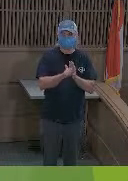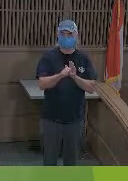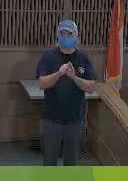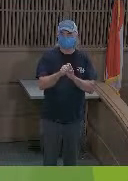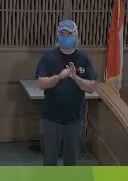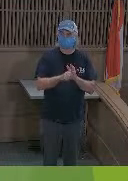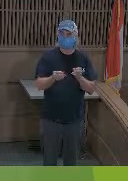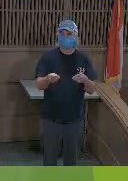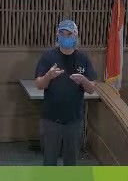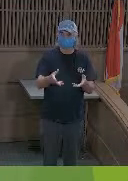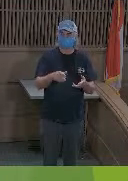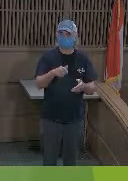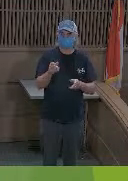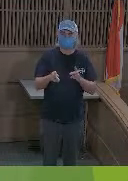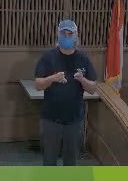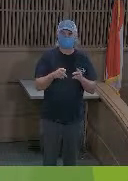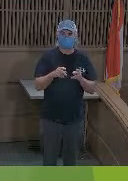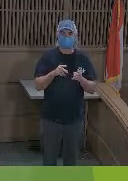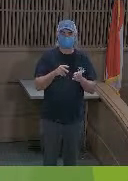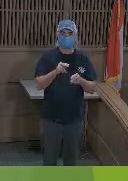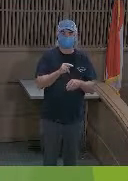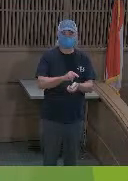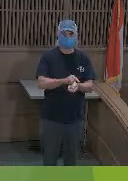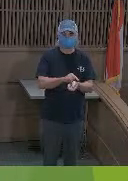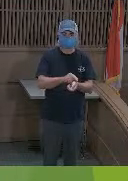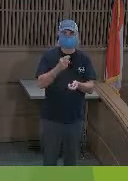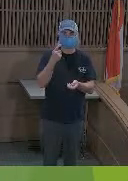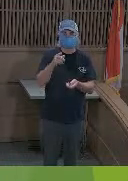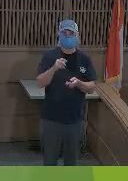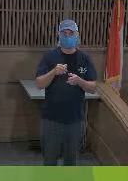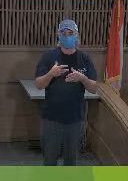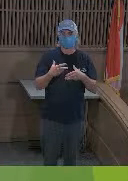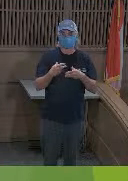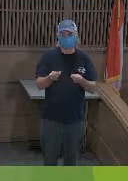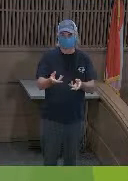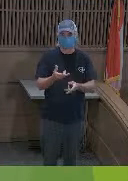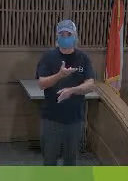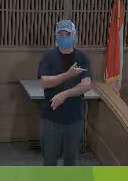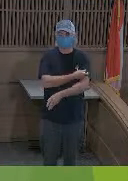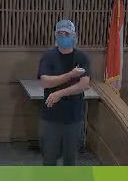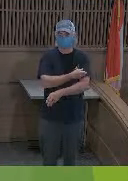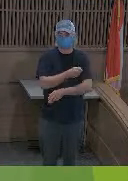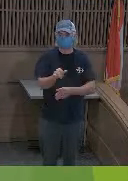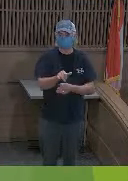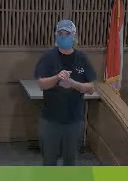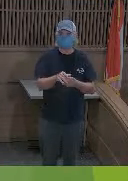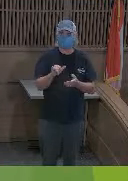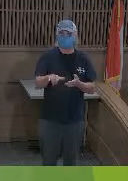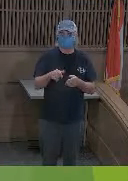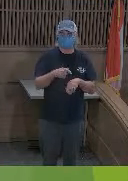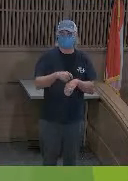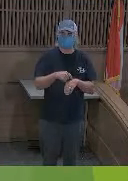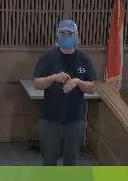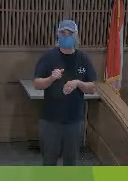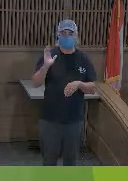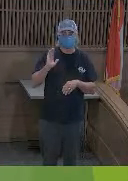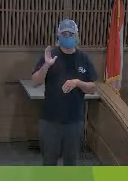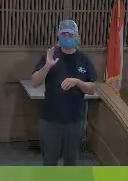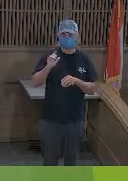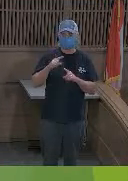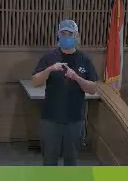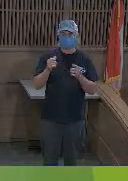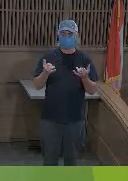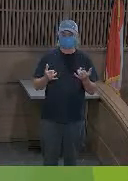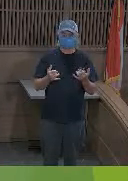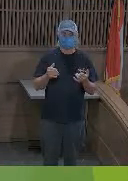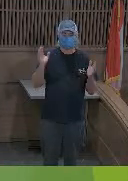unfortunately. What we have here is a recent increase, and I believe it is attributed primarily